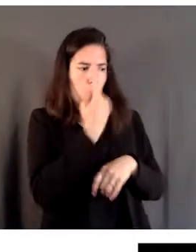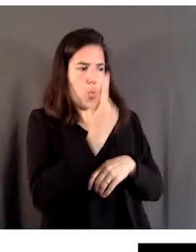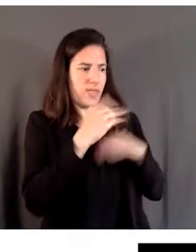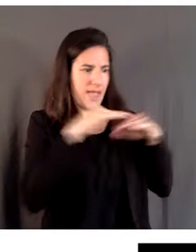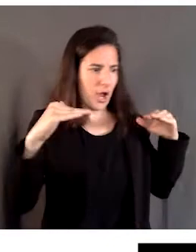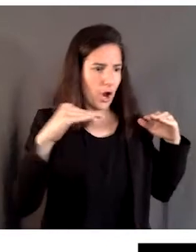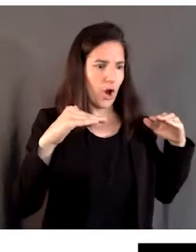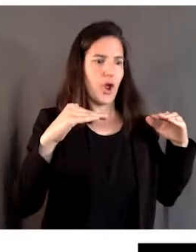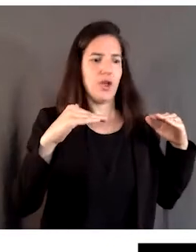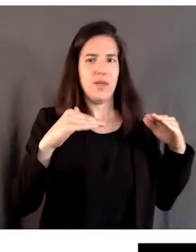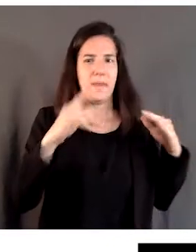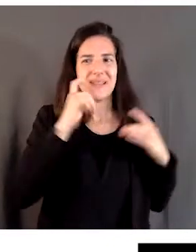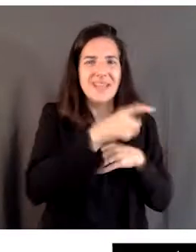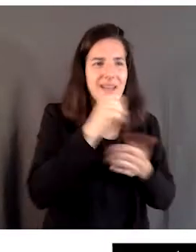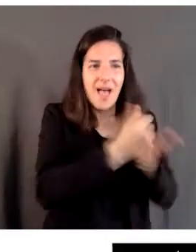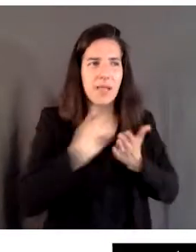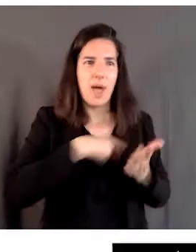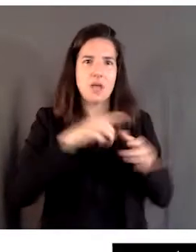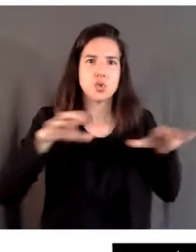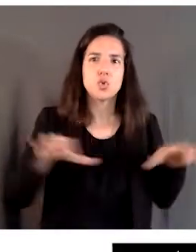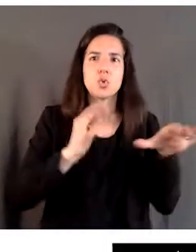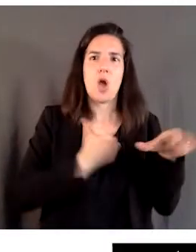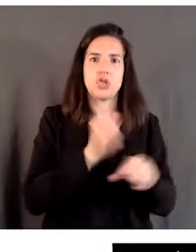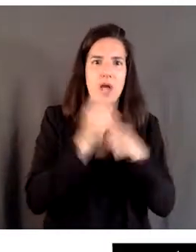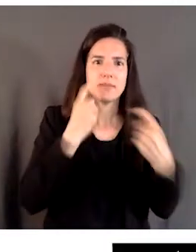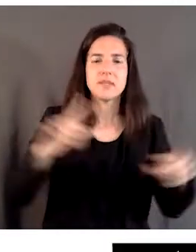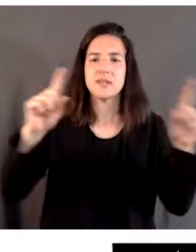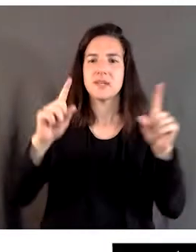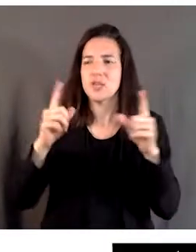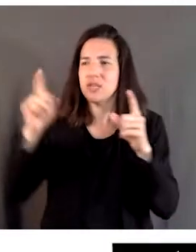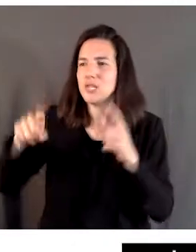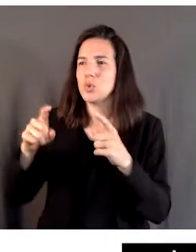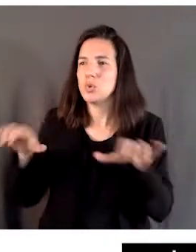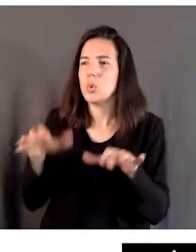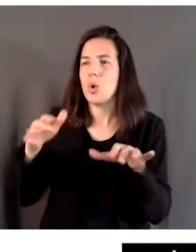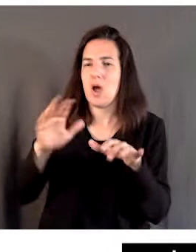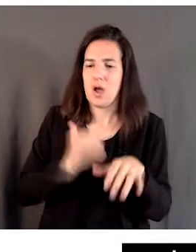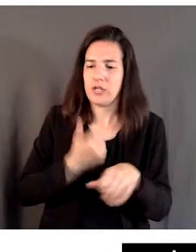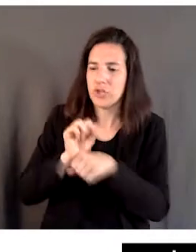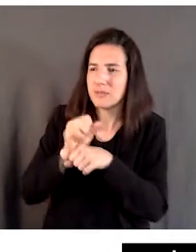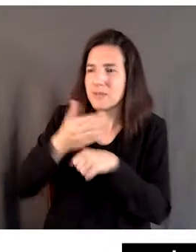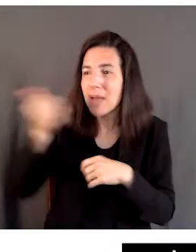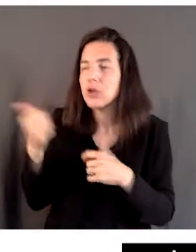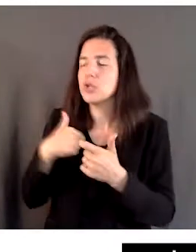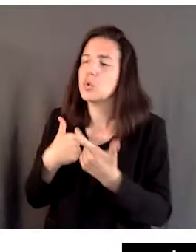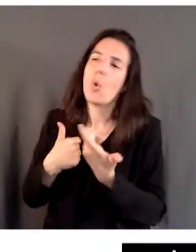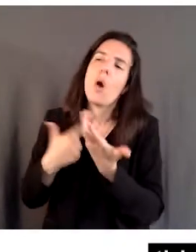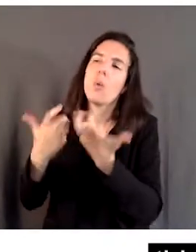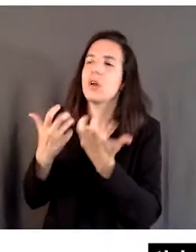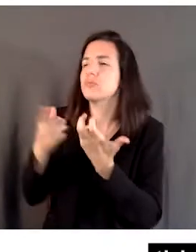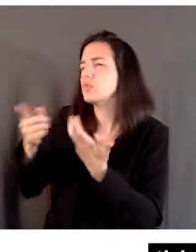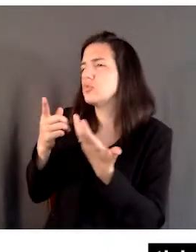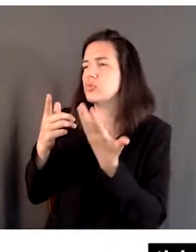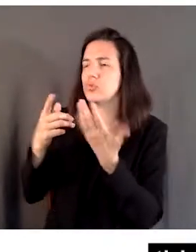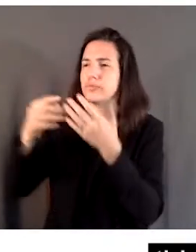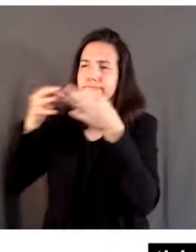to do our jobs better. And I just wanted you to help me maybe begin that direction and share with other agencies who maybe aren't thinking